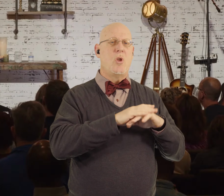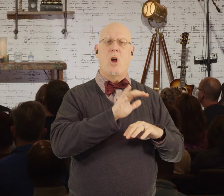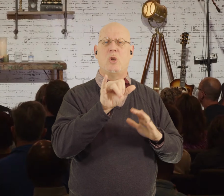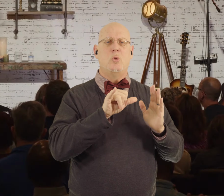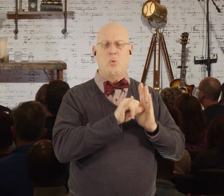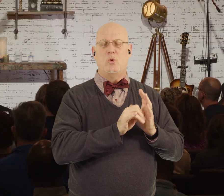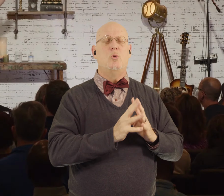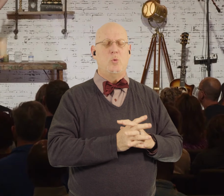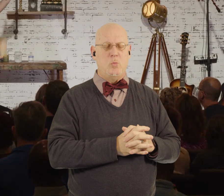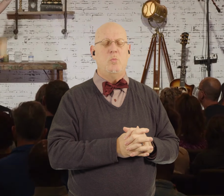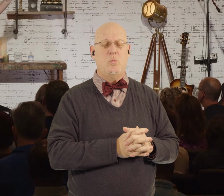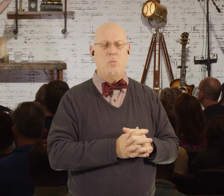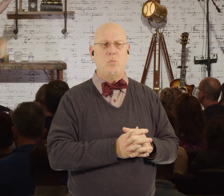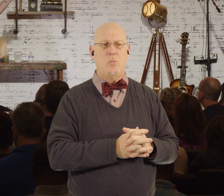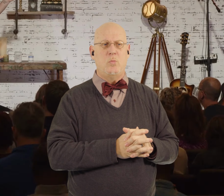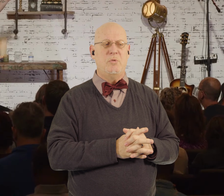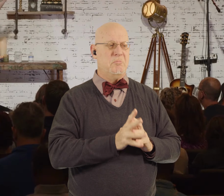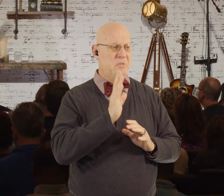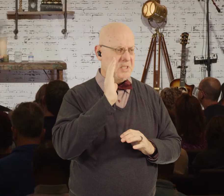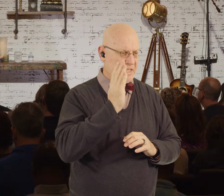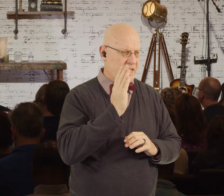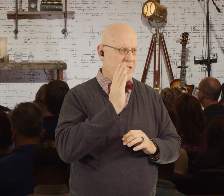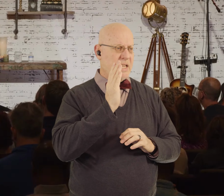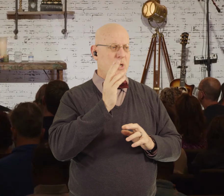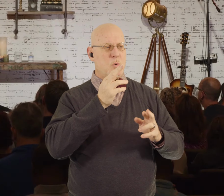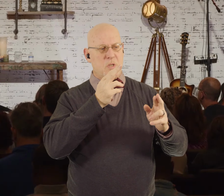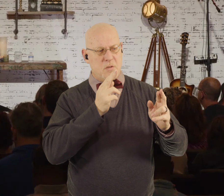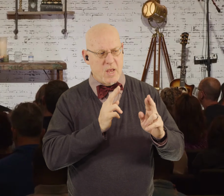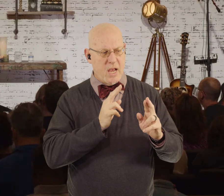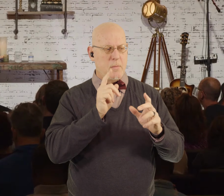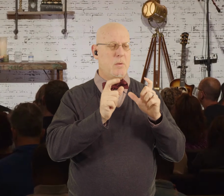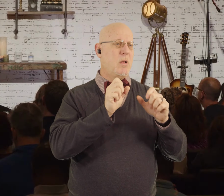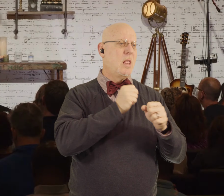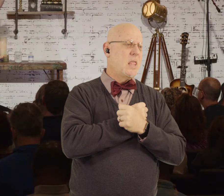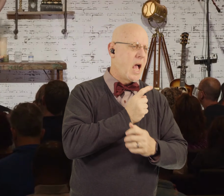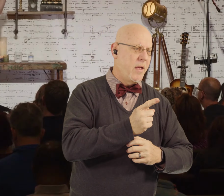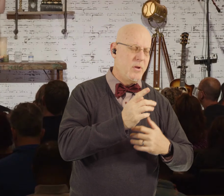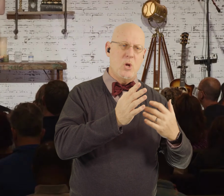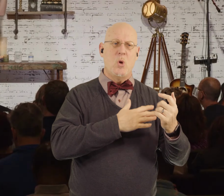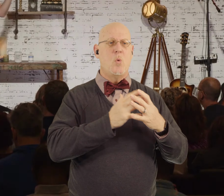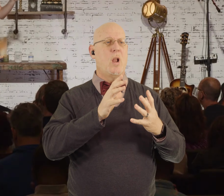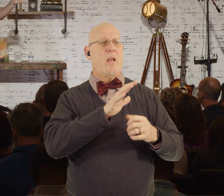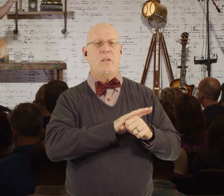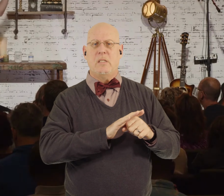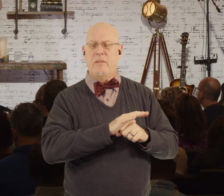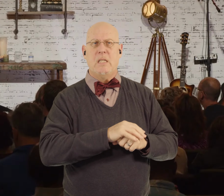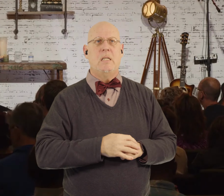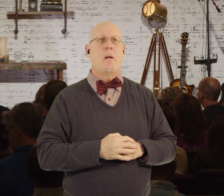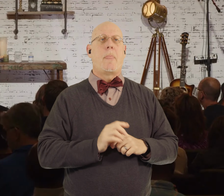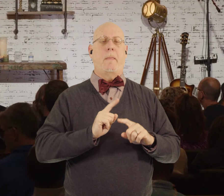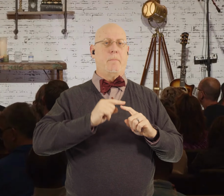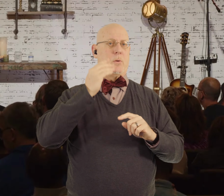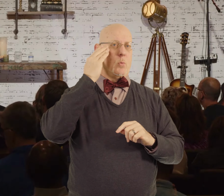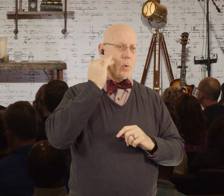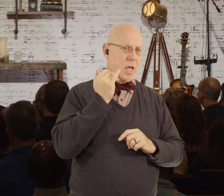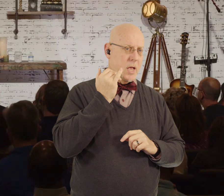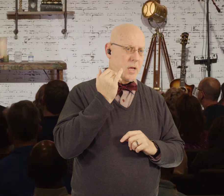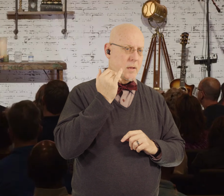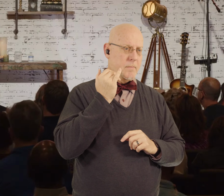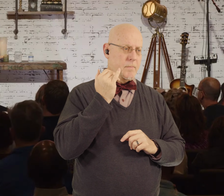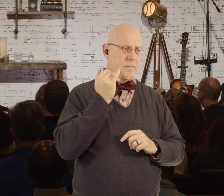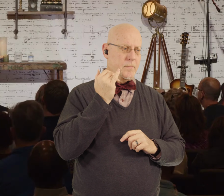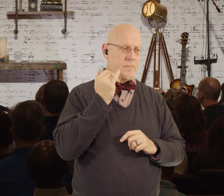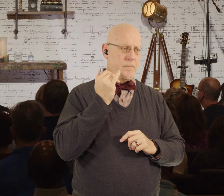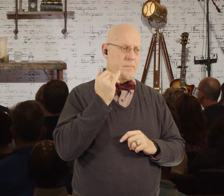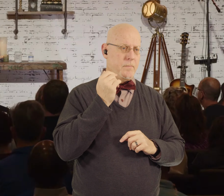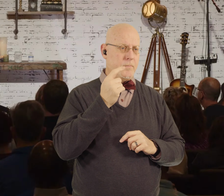of thousands of views on YouTube. Like, you're seen as you're respected. People love you in whatever sphere you're in. But